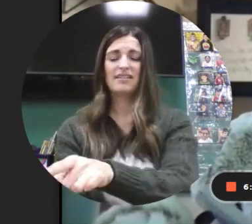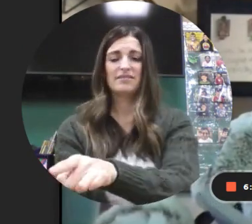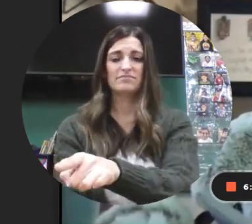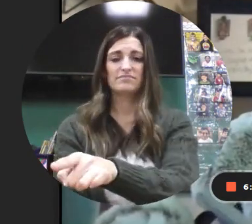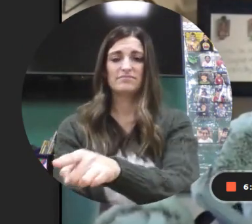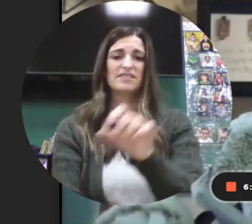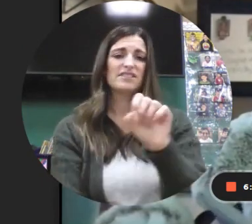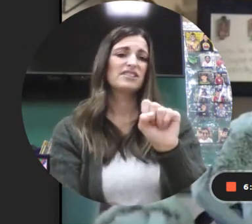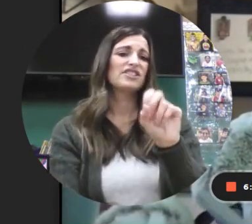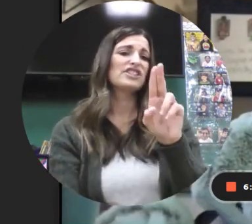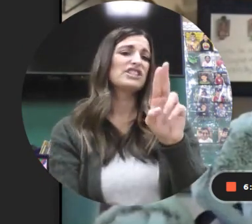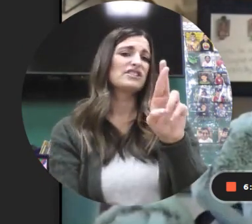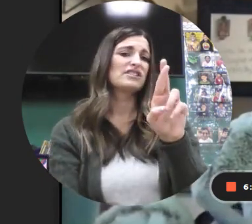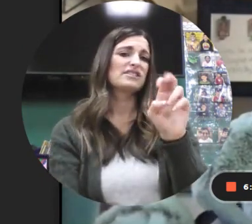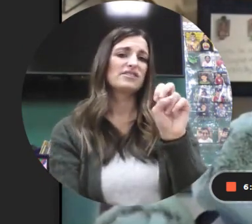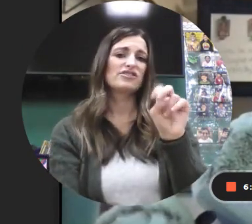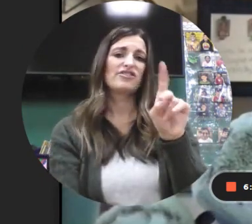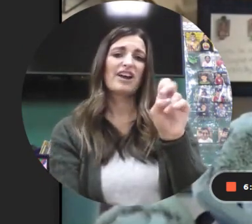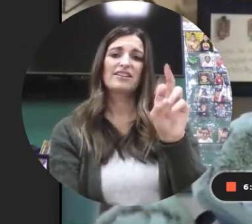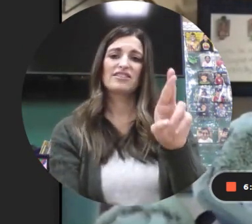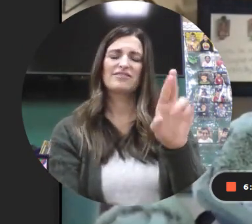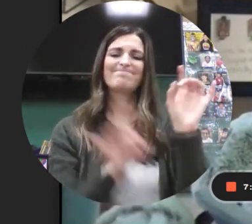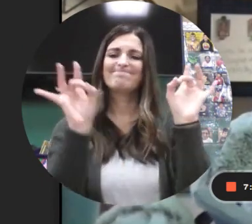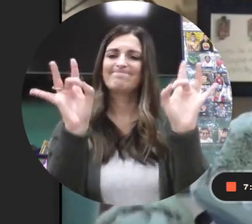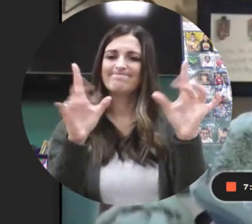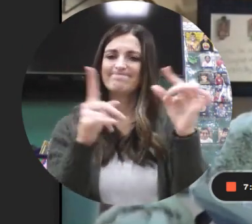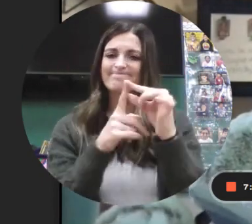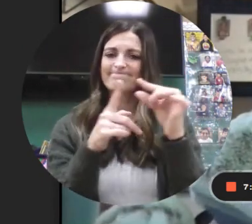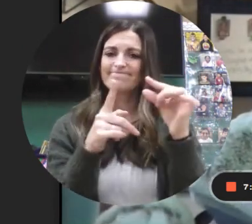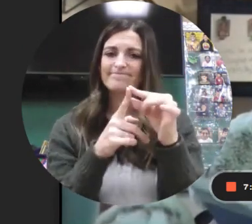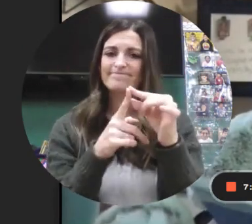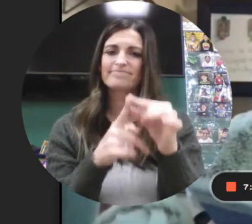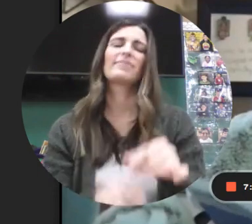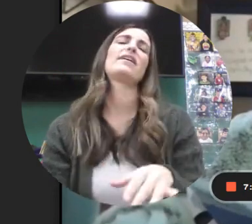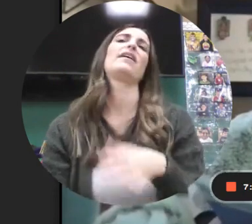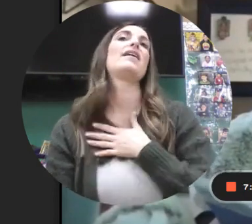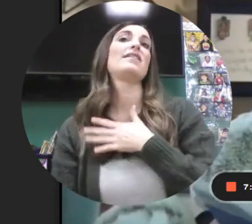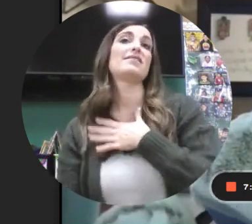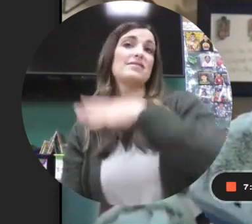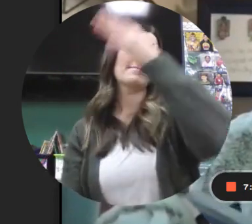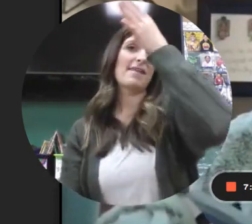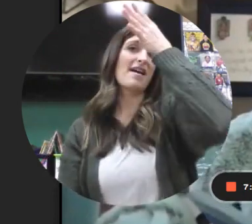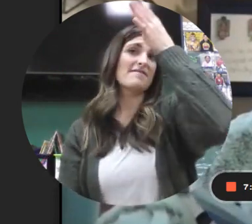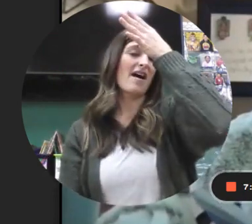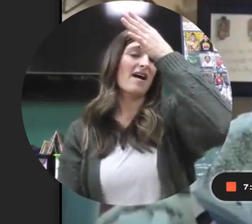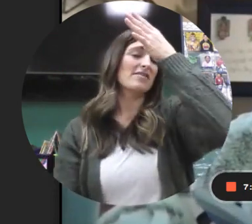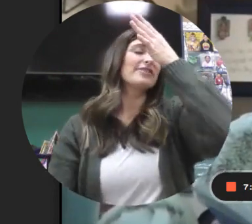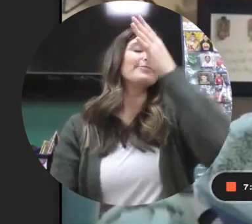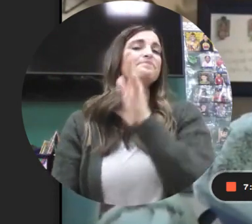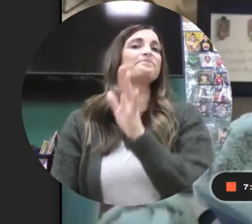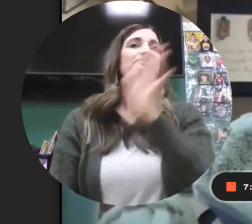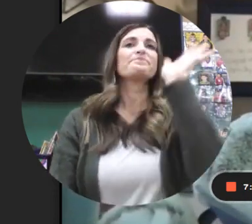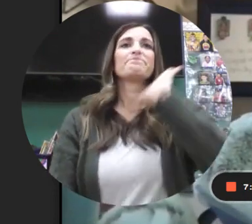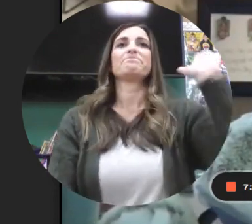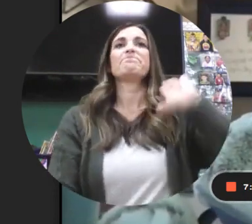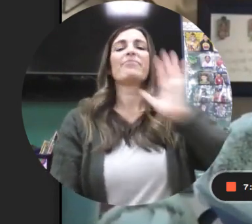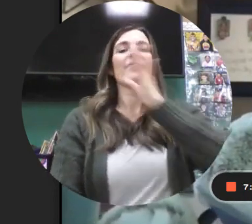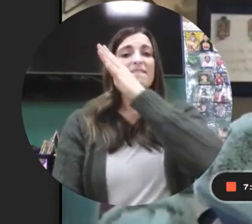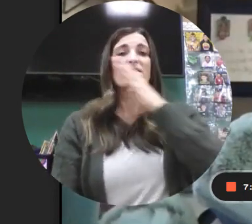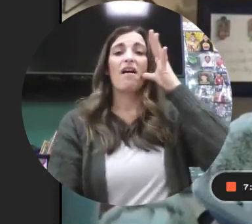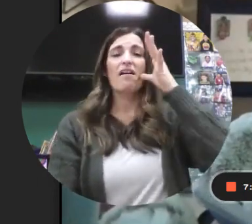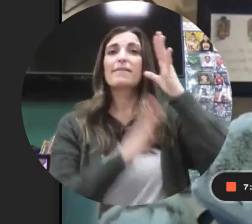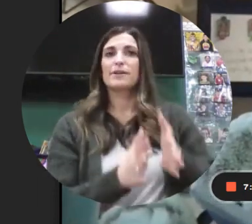word. His name comes from stories my father used to tell, Dad said. He was a farmer up in